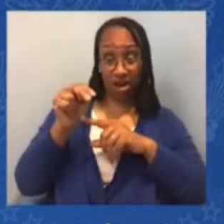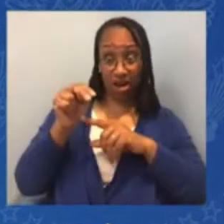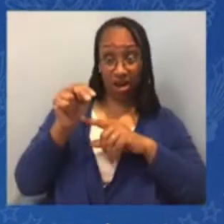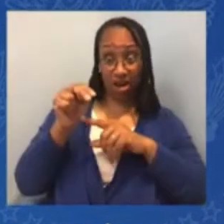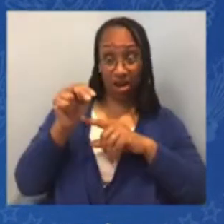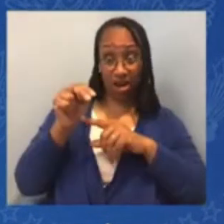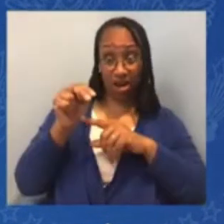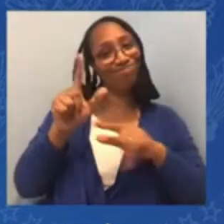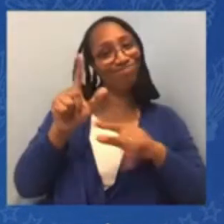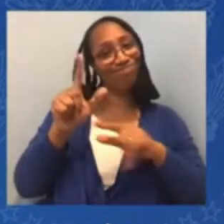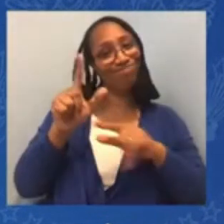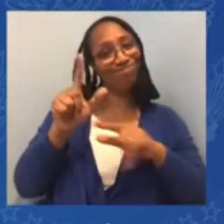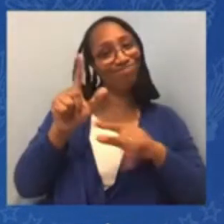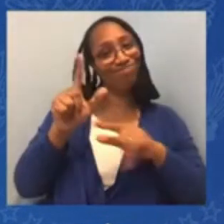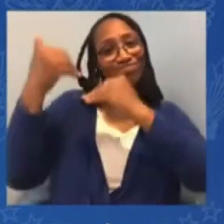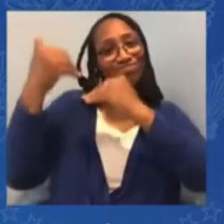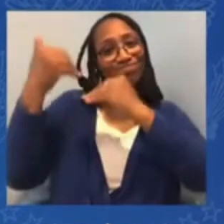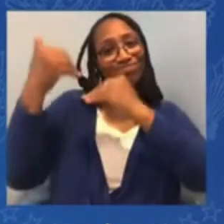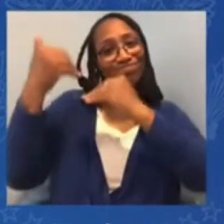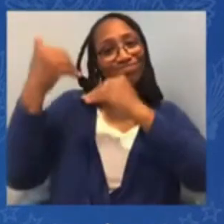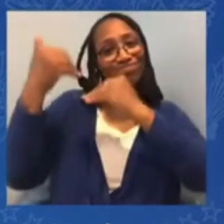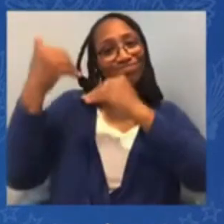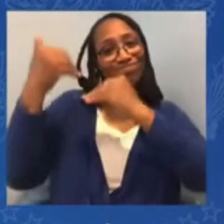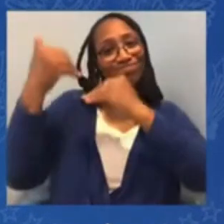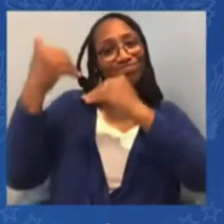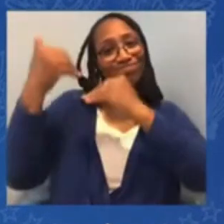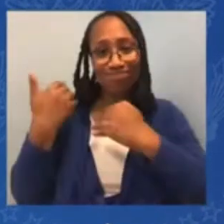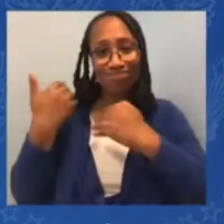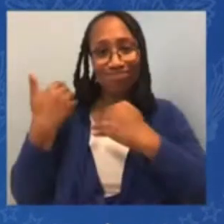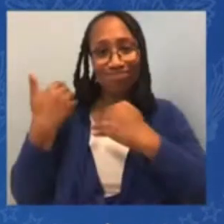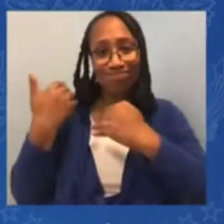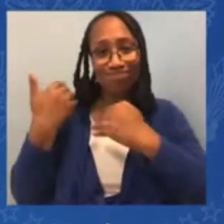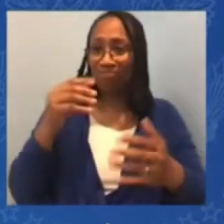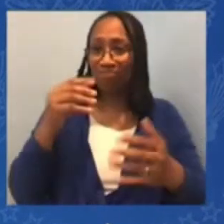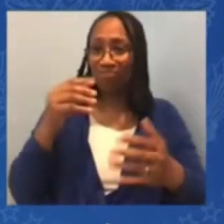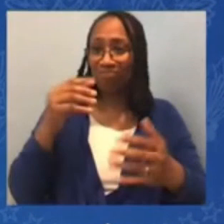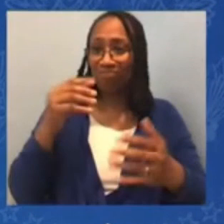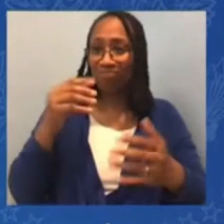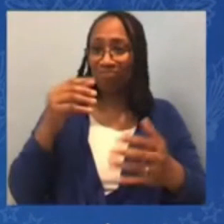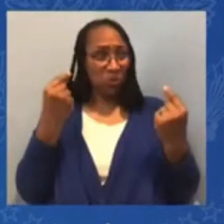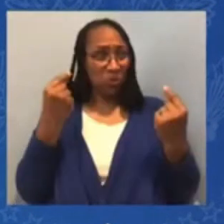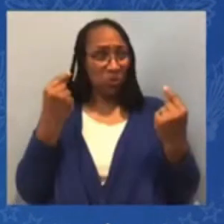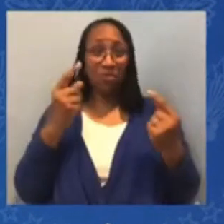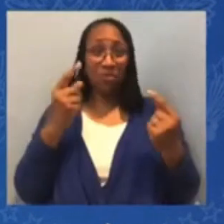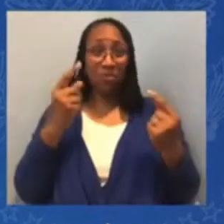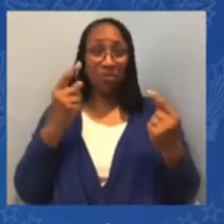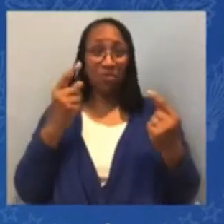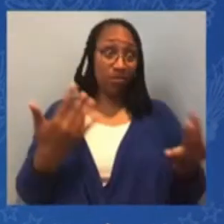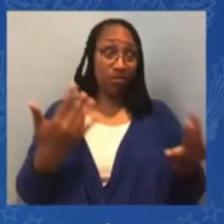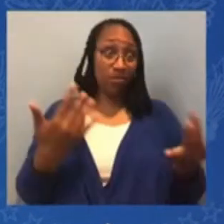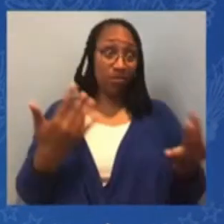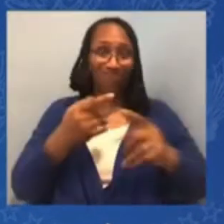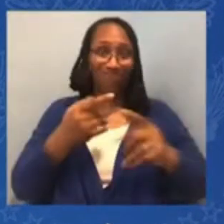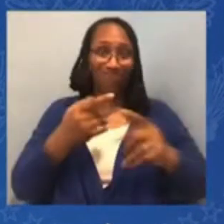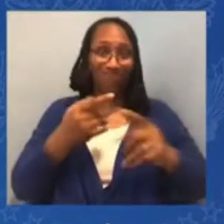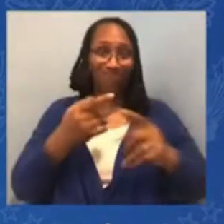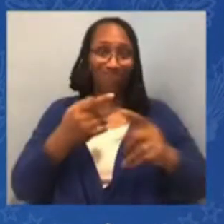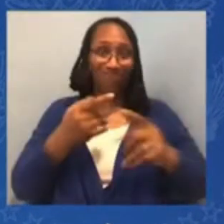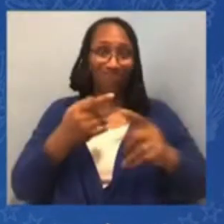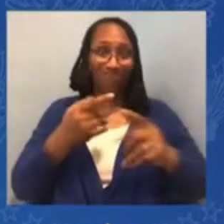what to do. Congress needs to act. Let me be clear about something. If this Congress refuses to act, we need a new Congress.